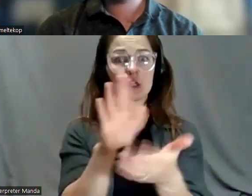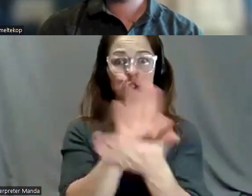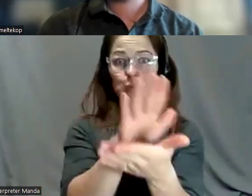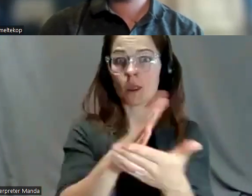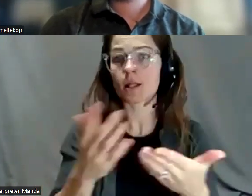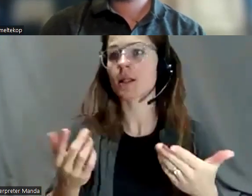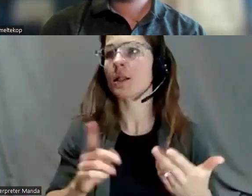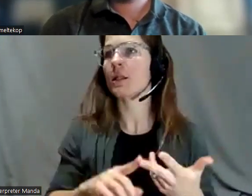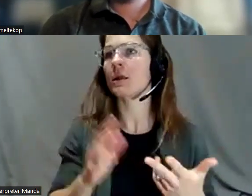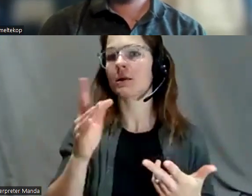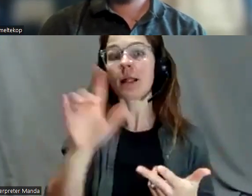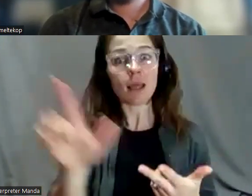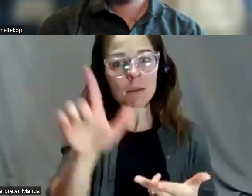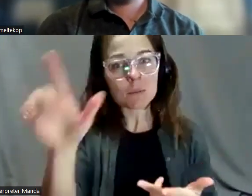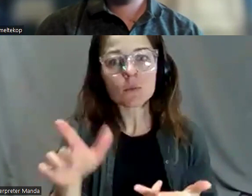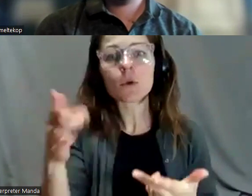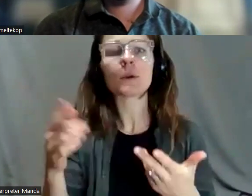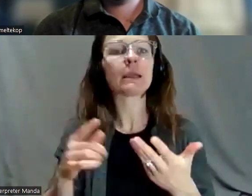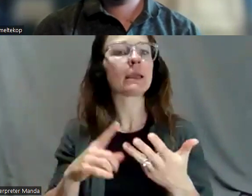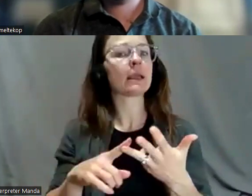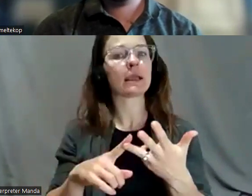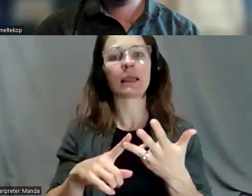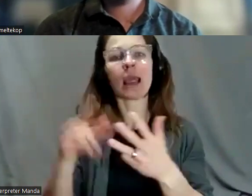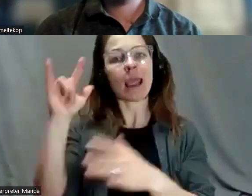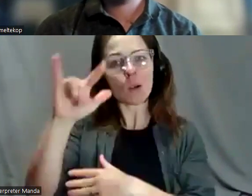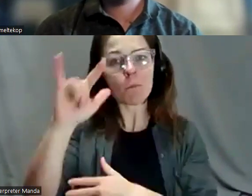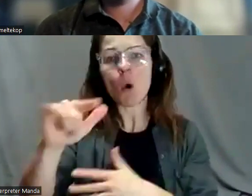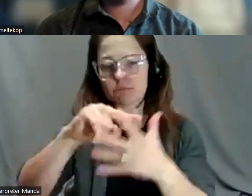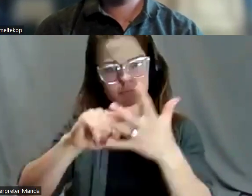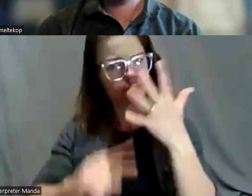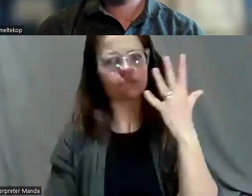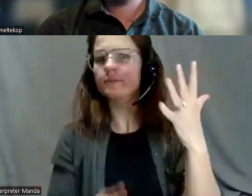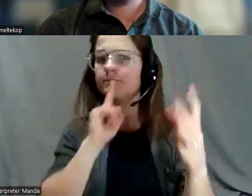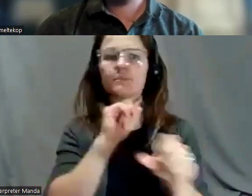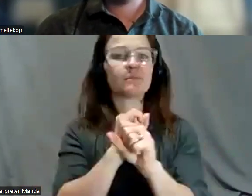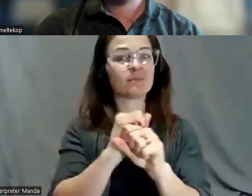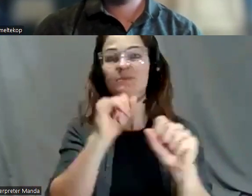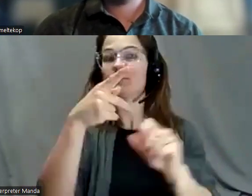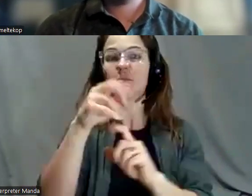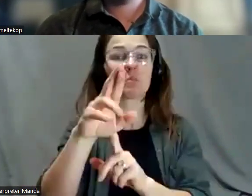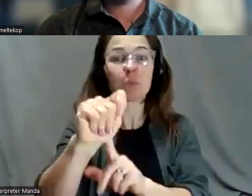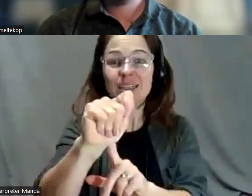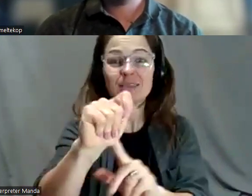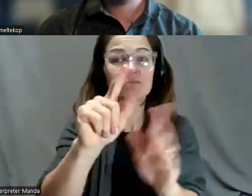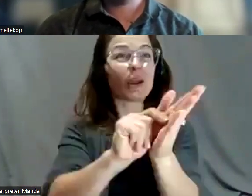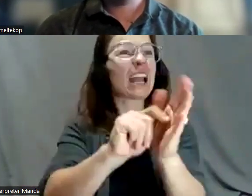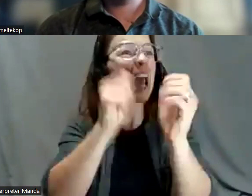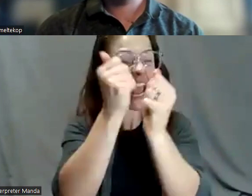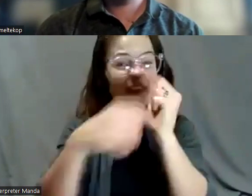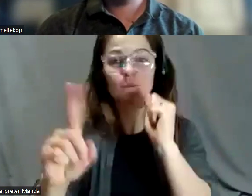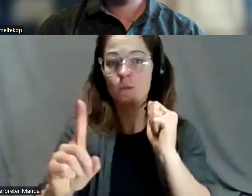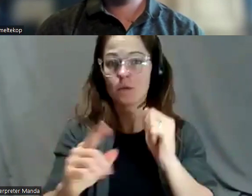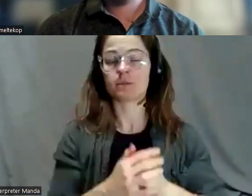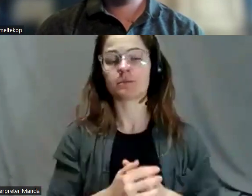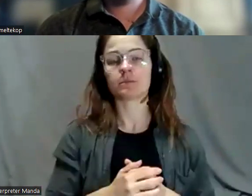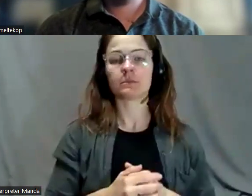school, the library, the airport, we're just bombarded with print. And if a